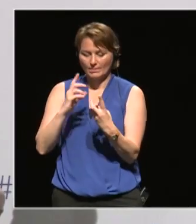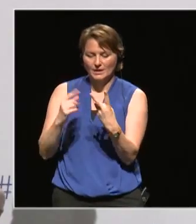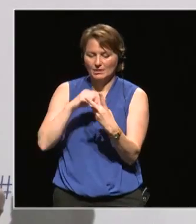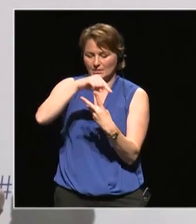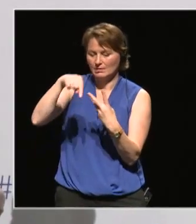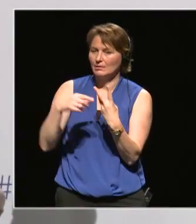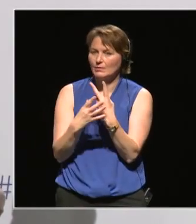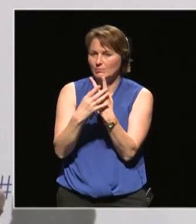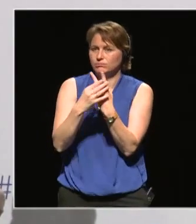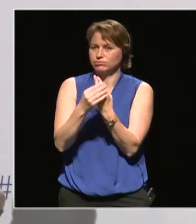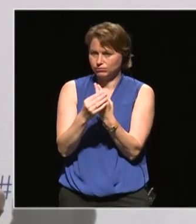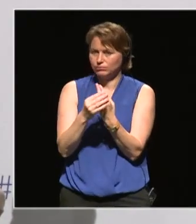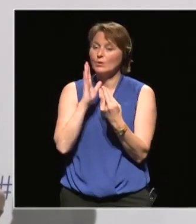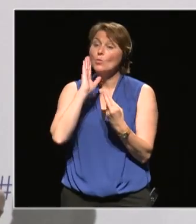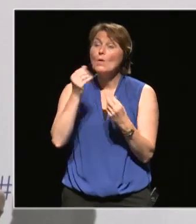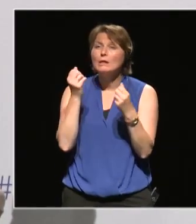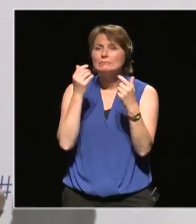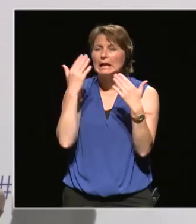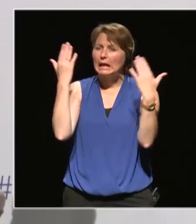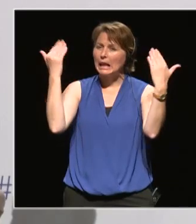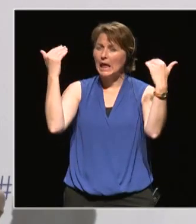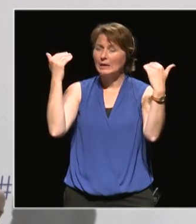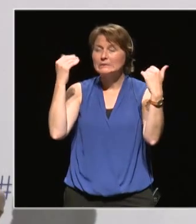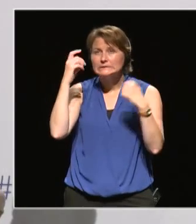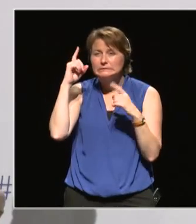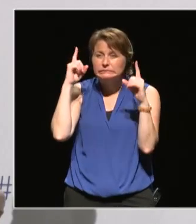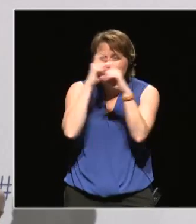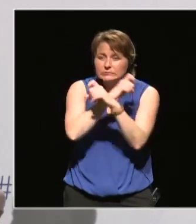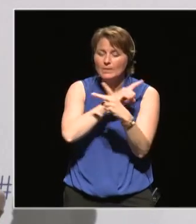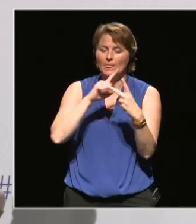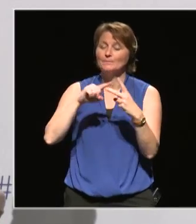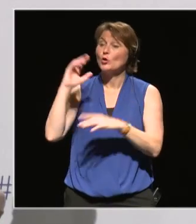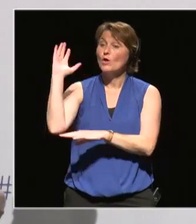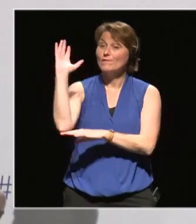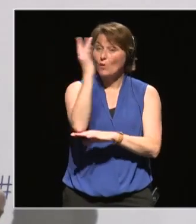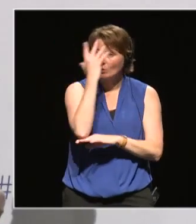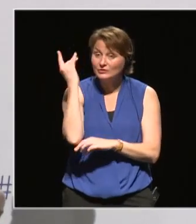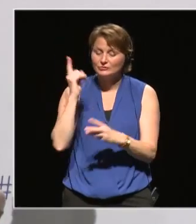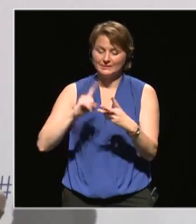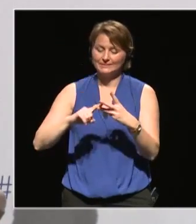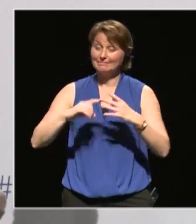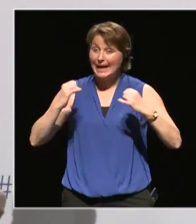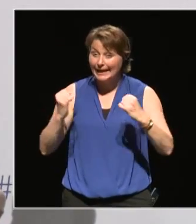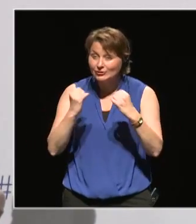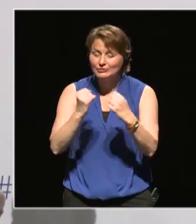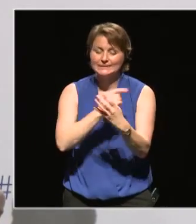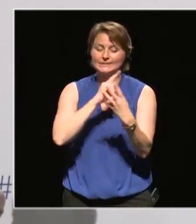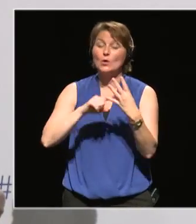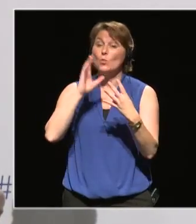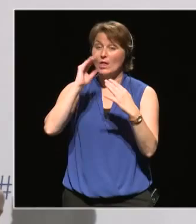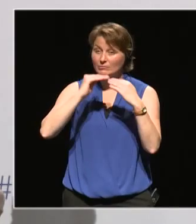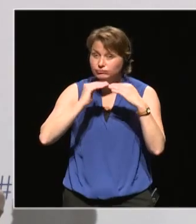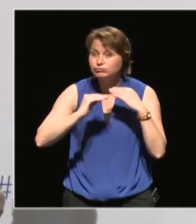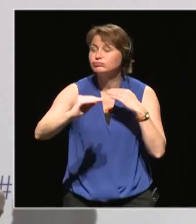is about climate concerns, but it is also about forestry, it is about energy, it is about sustainable energy,